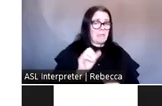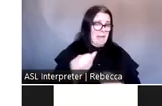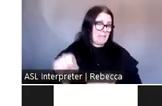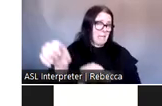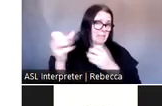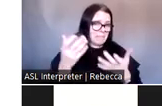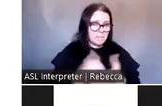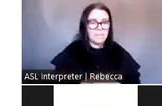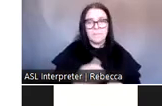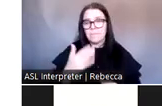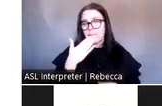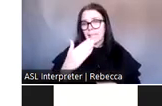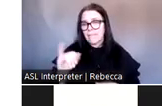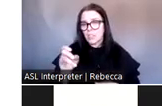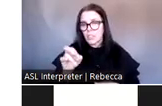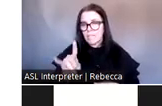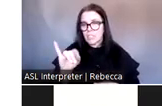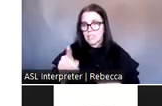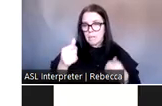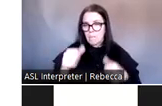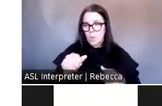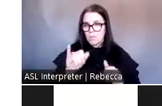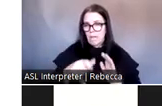And thank you, Jennifer, for posting an article